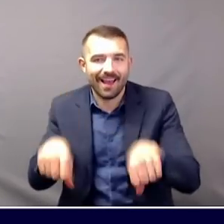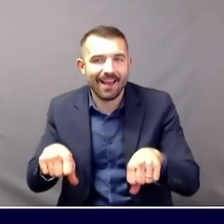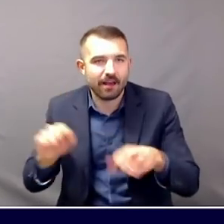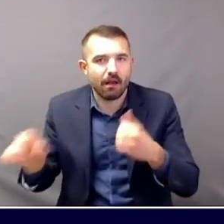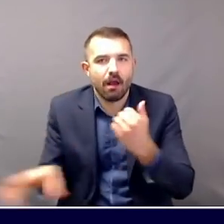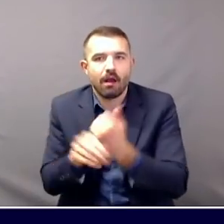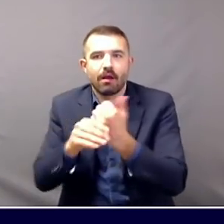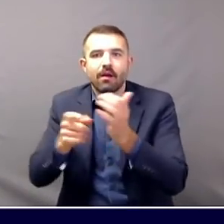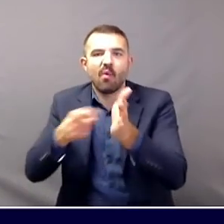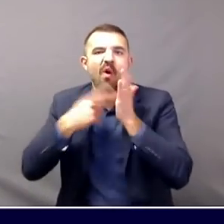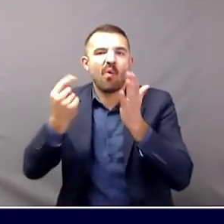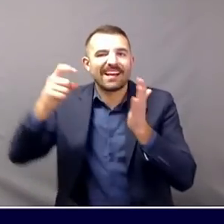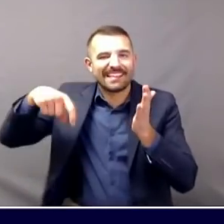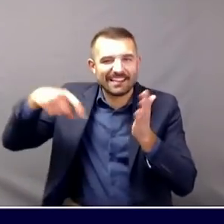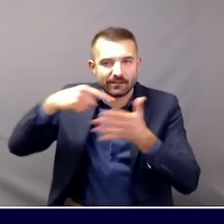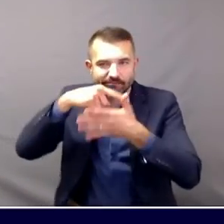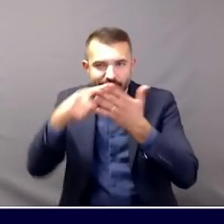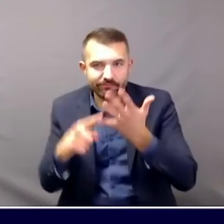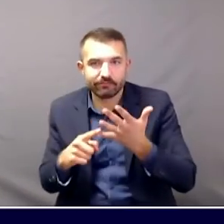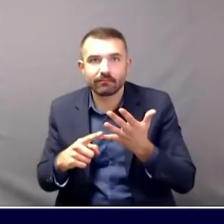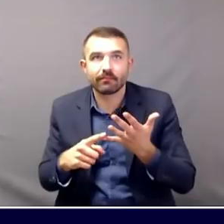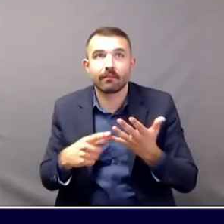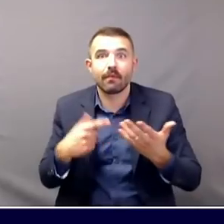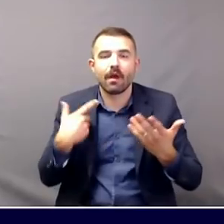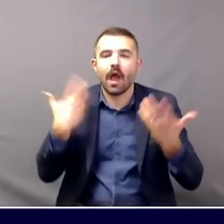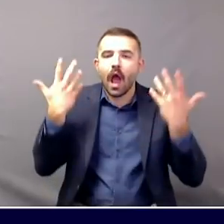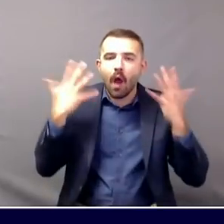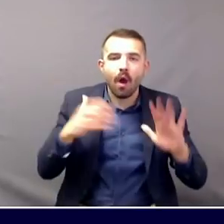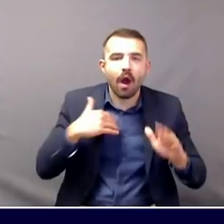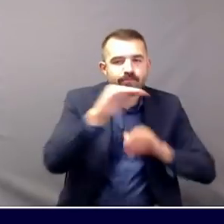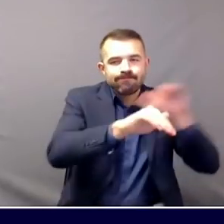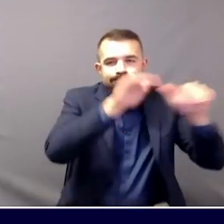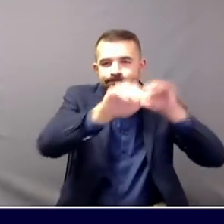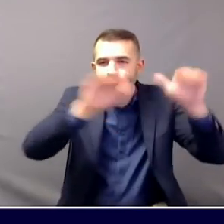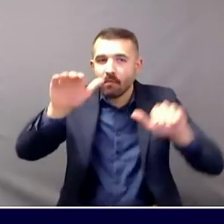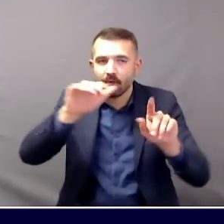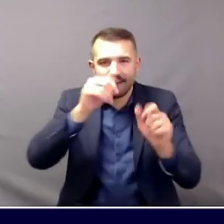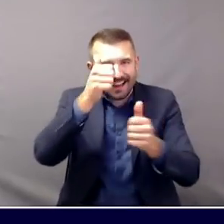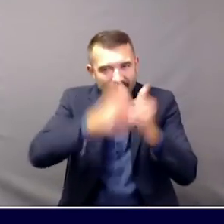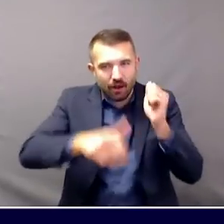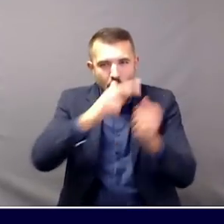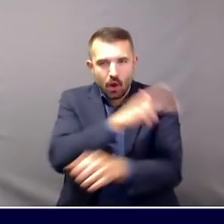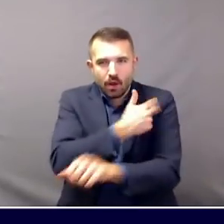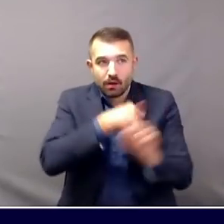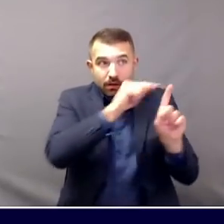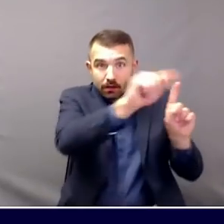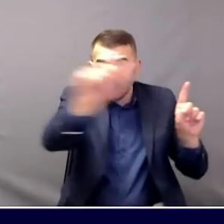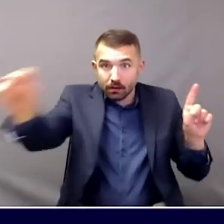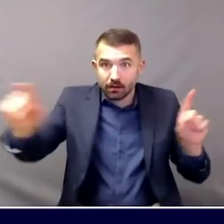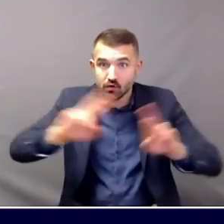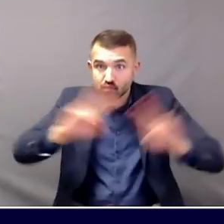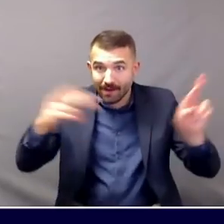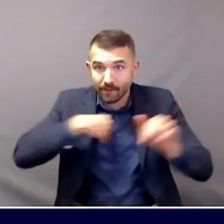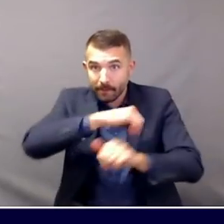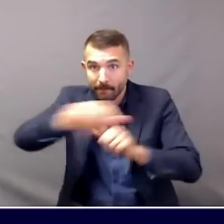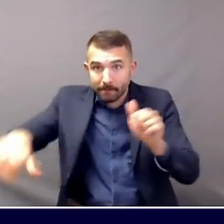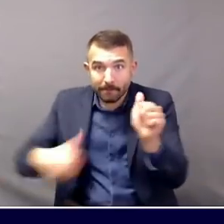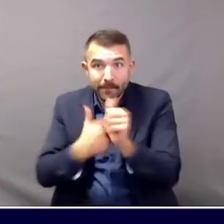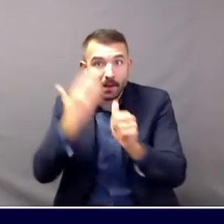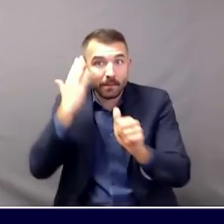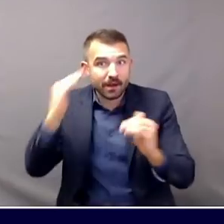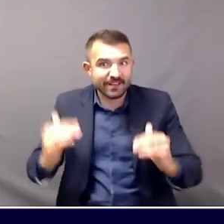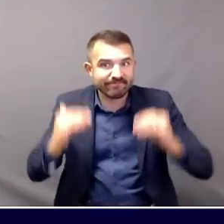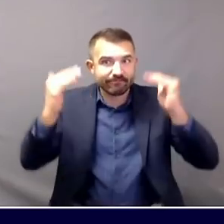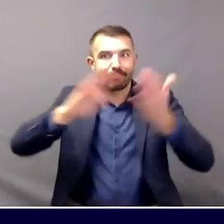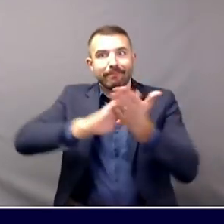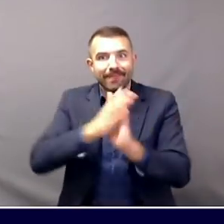facilities could become intensive care unit beds if the need arises. The other thing that I'll mention is in connection